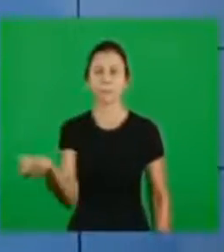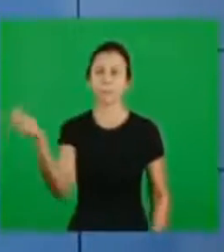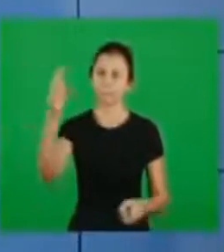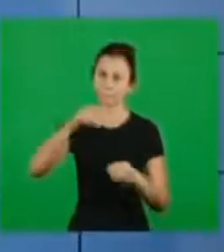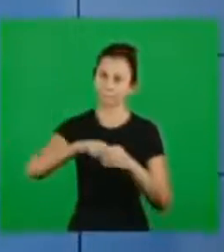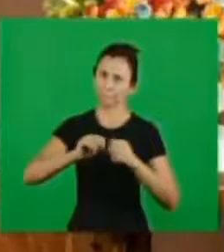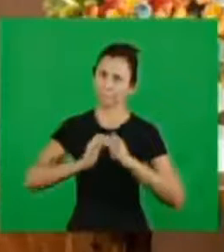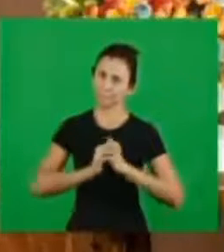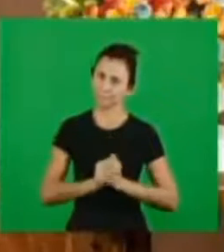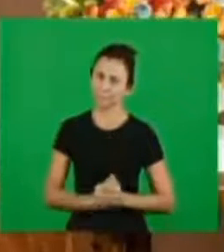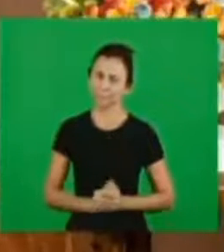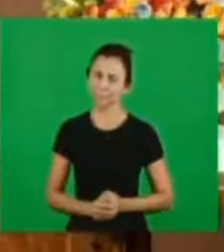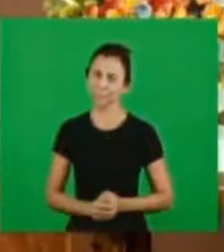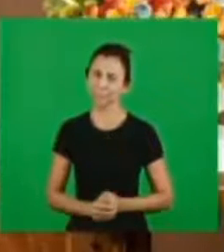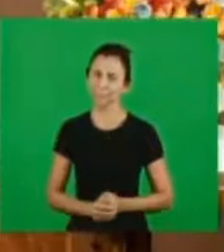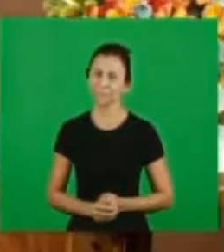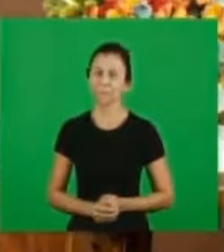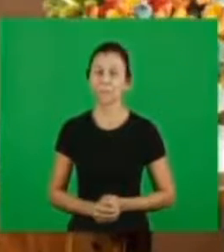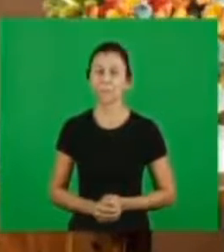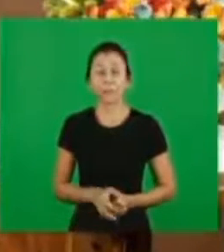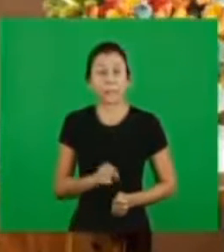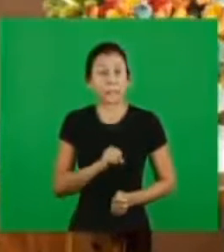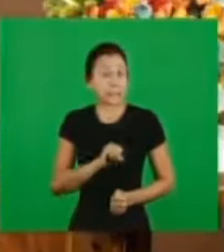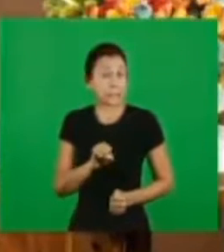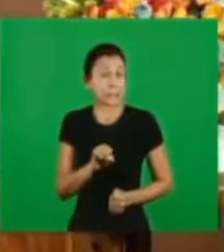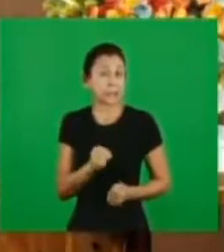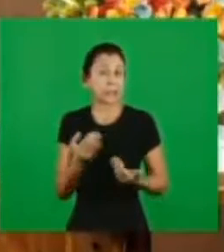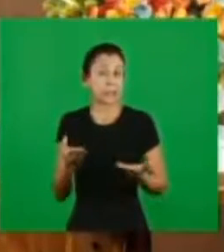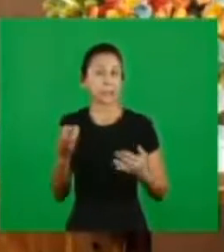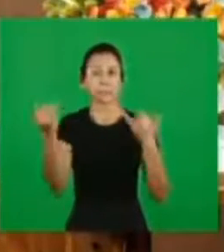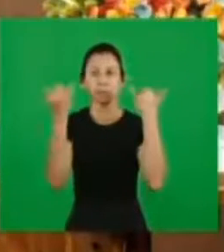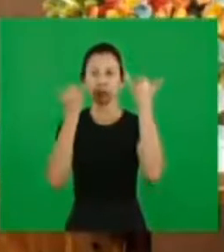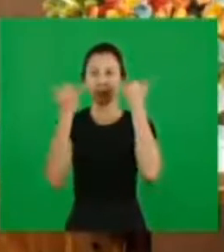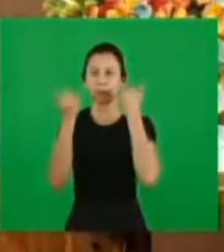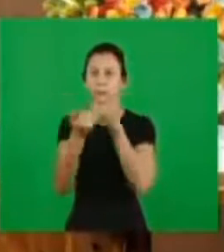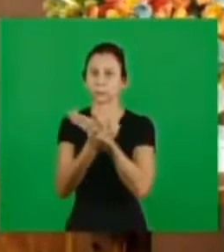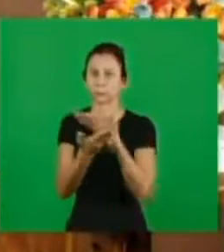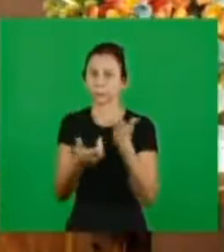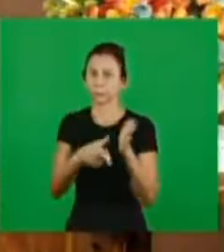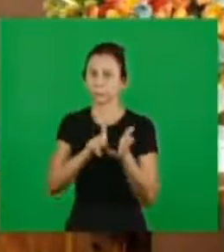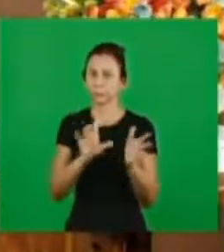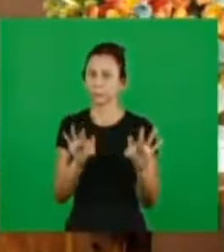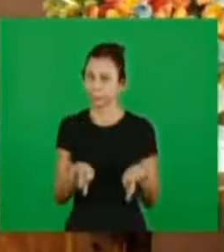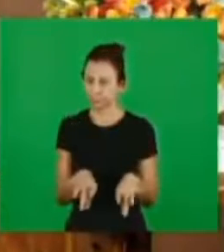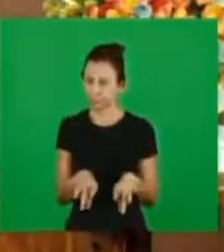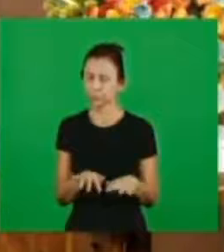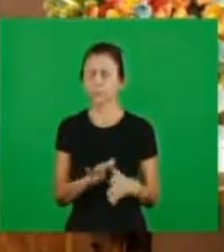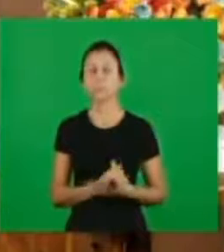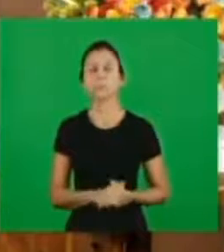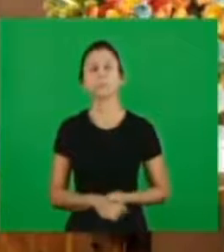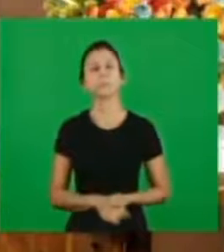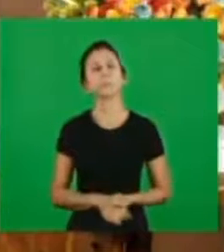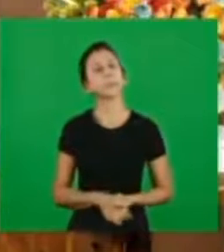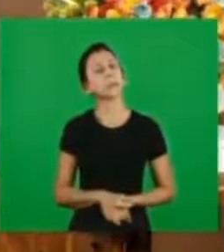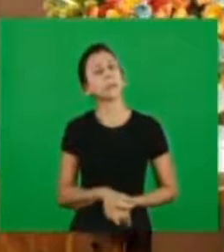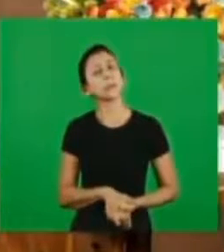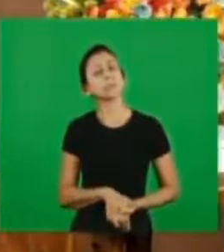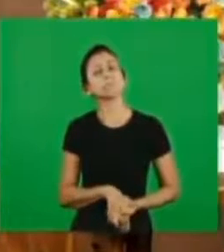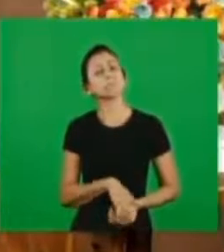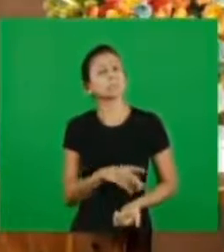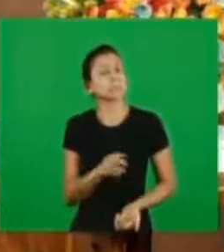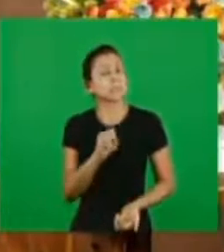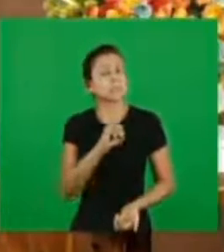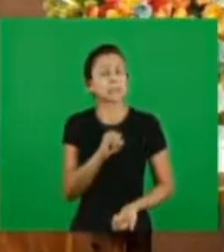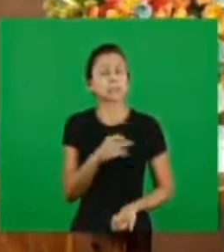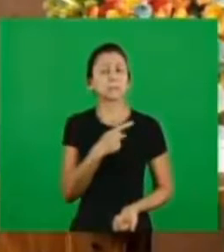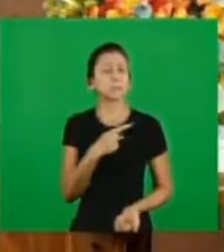on this subject, and soon after we'll come back. And if I want to give an information to you before we finish here, that those